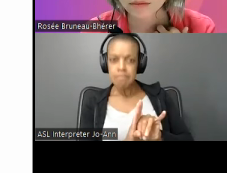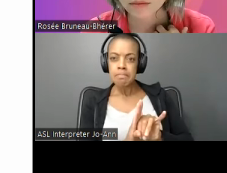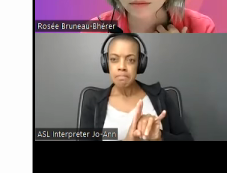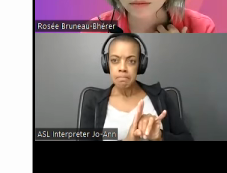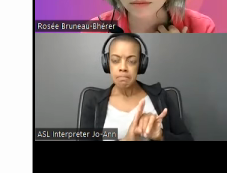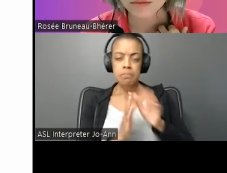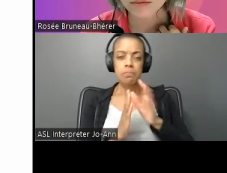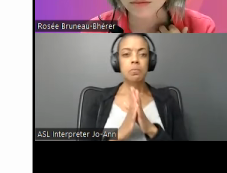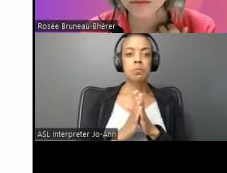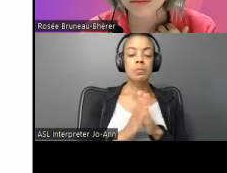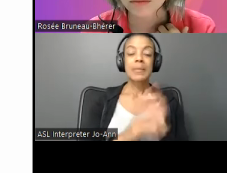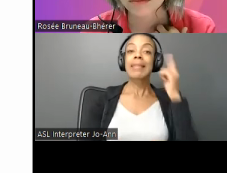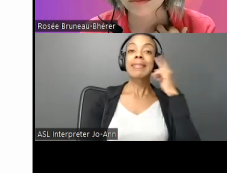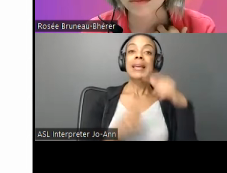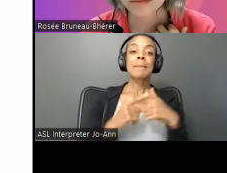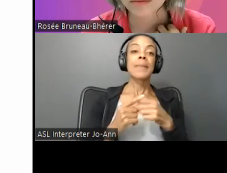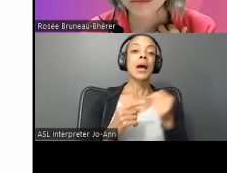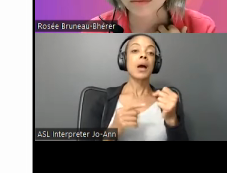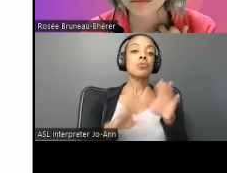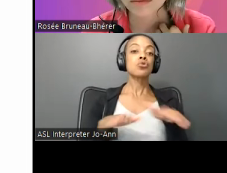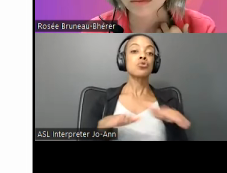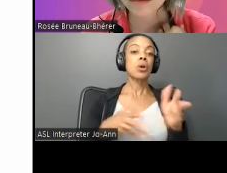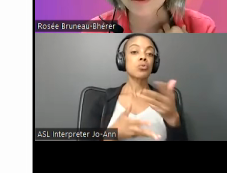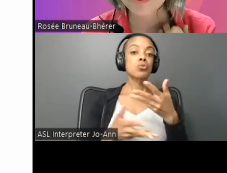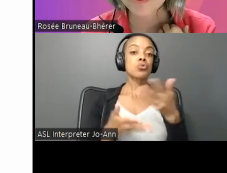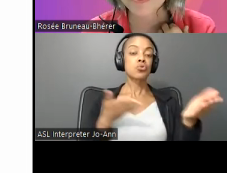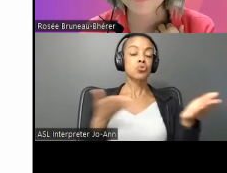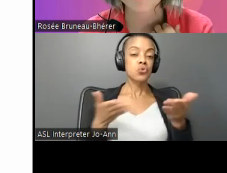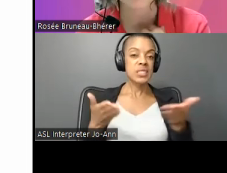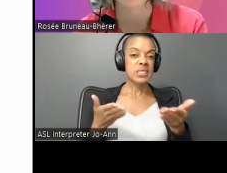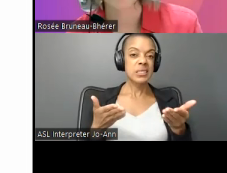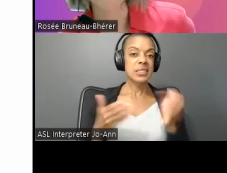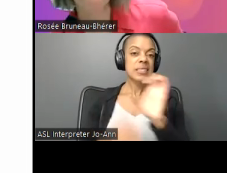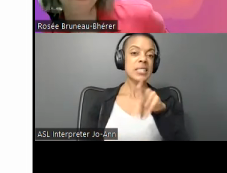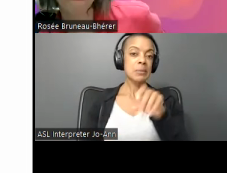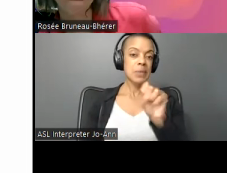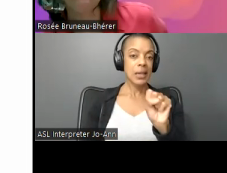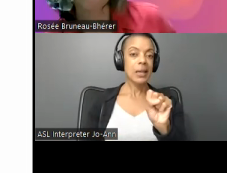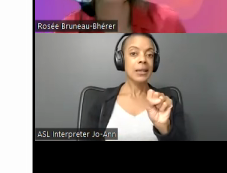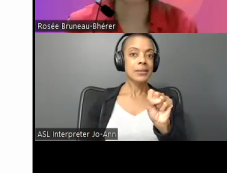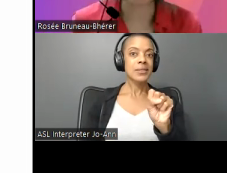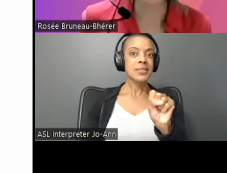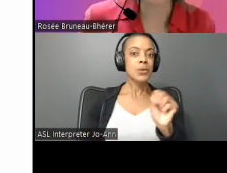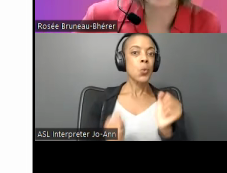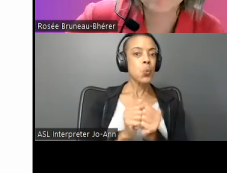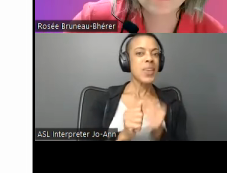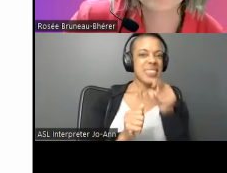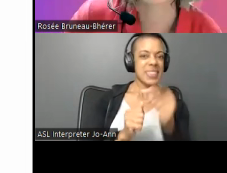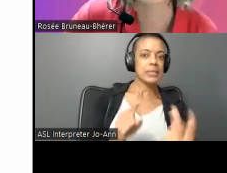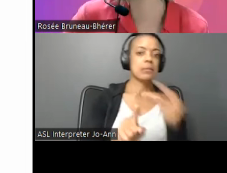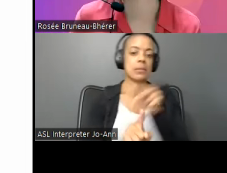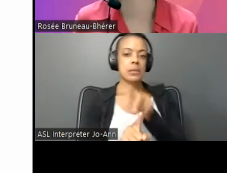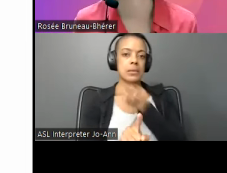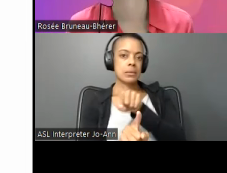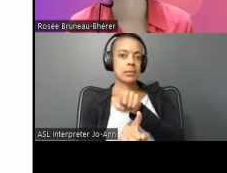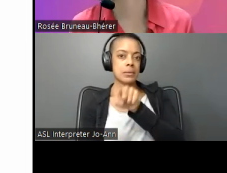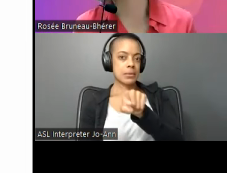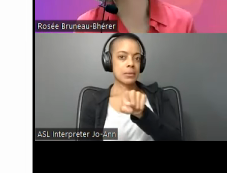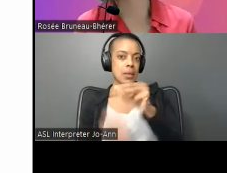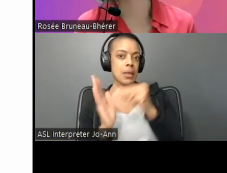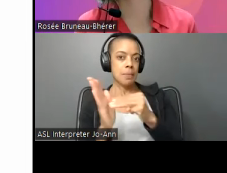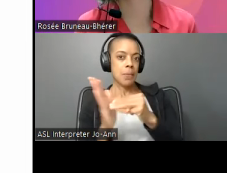of child services through this lens. It's not it's like